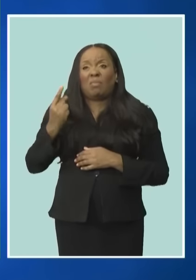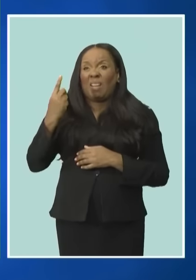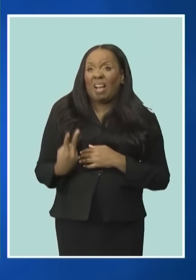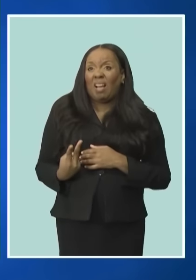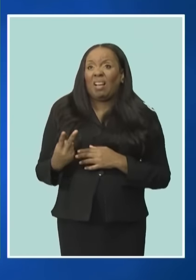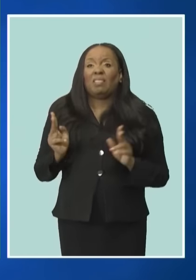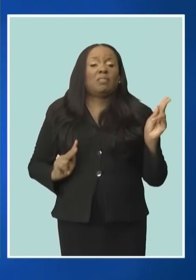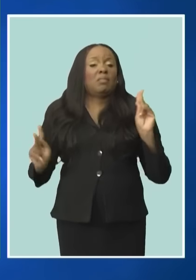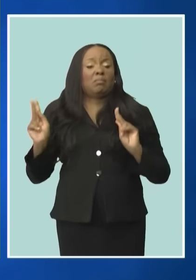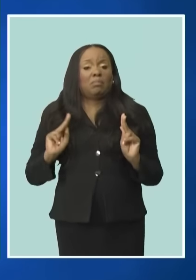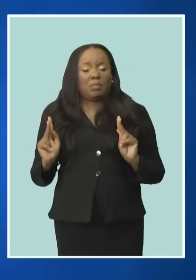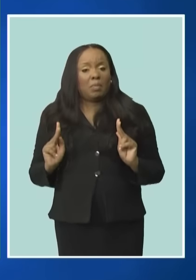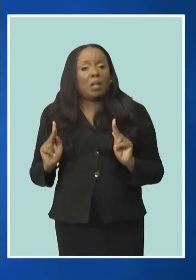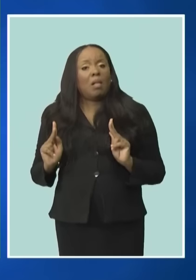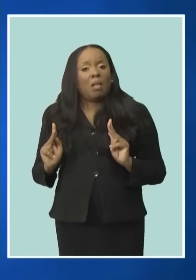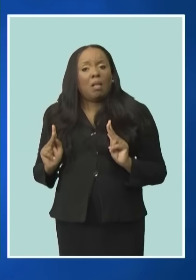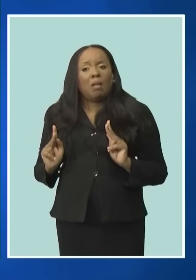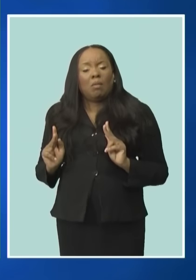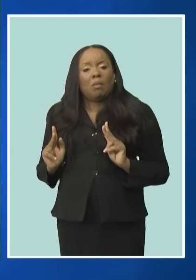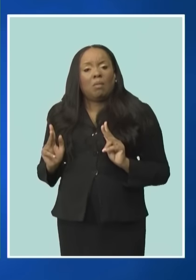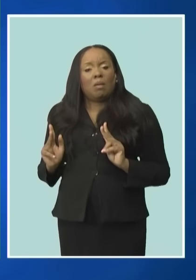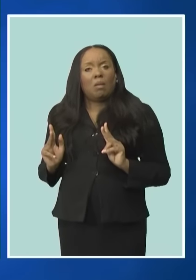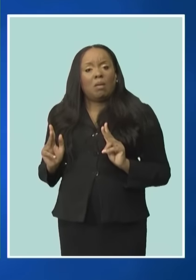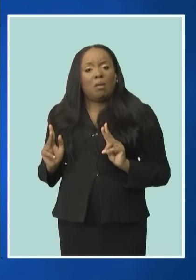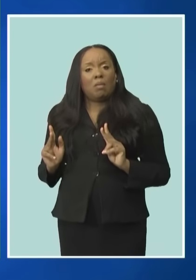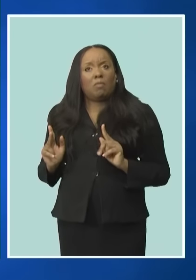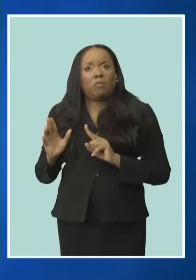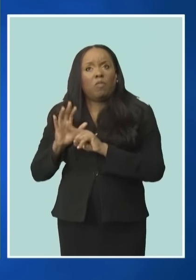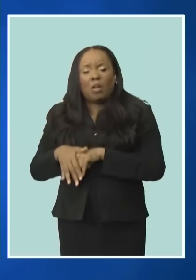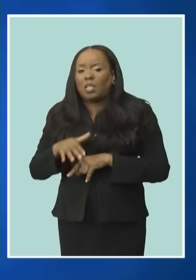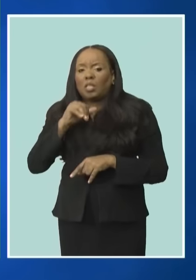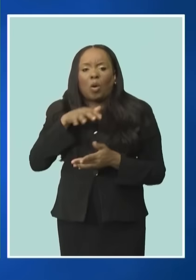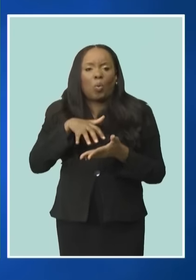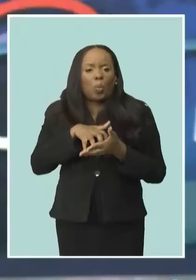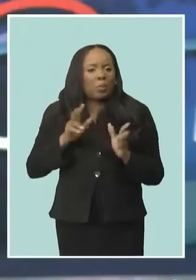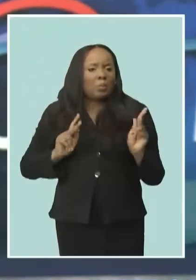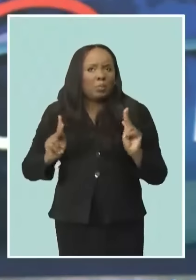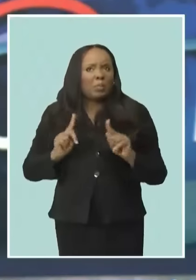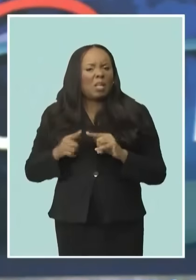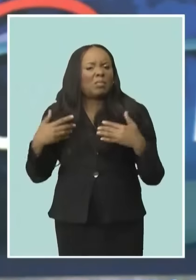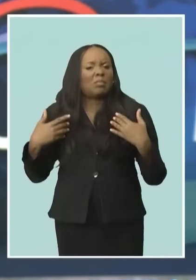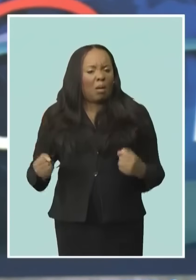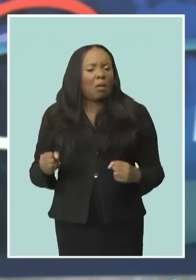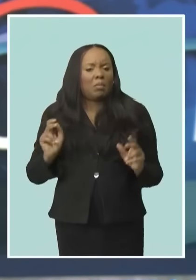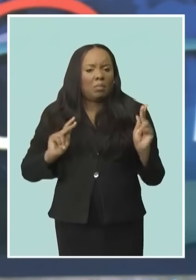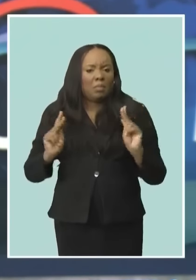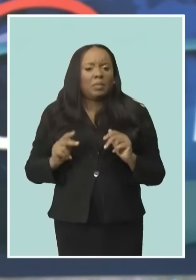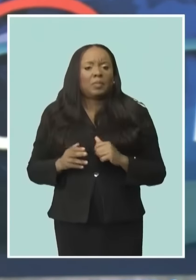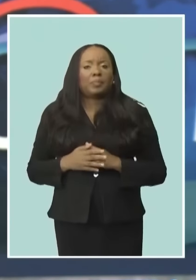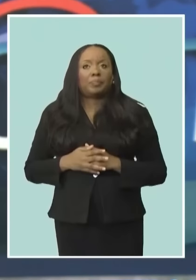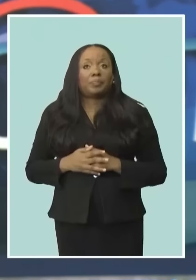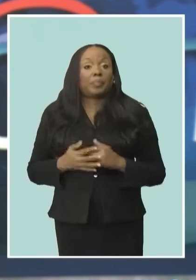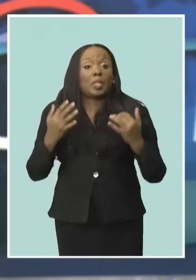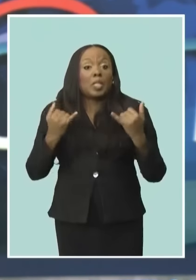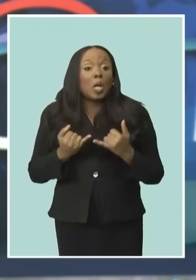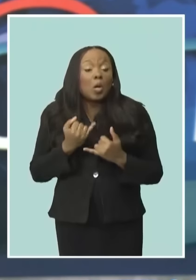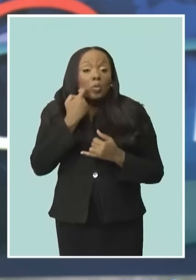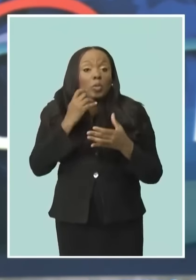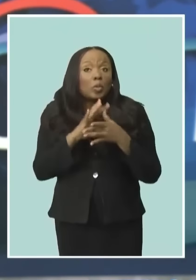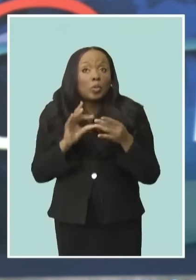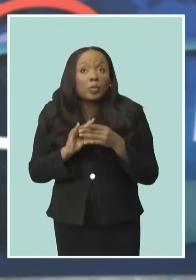the people that were taken. And they didn't choose the weakest. Well, this just in, we've